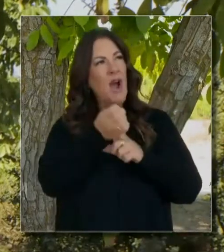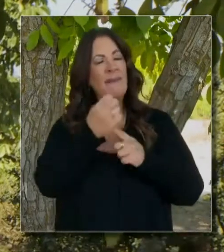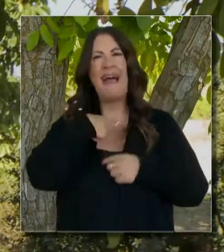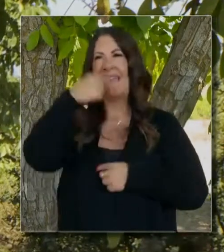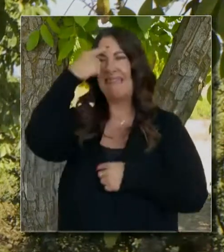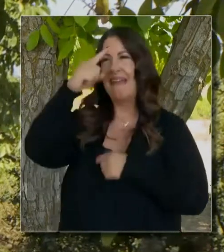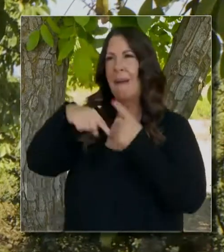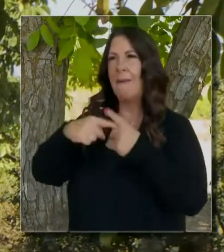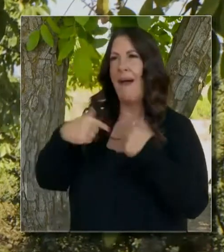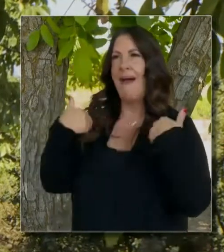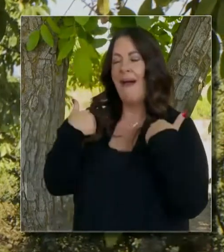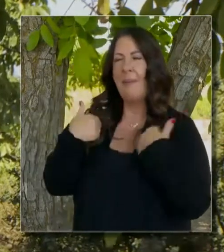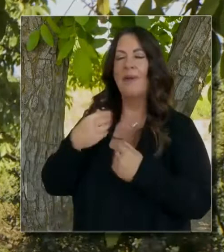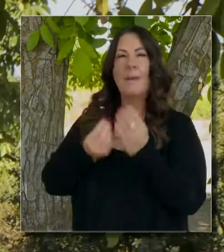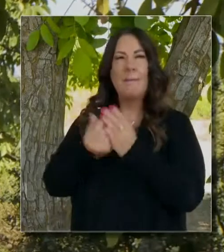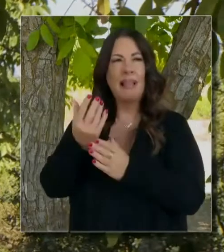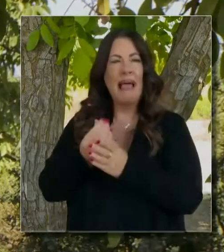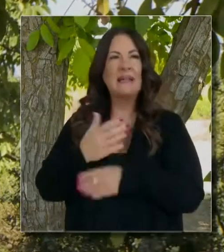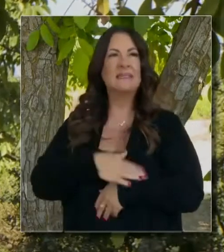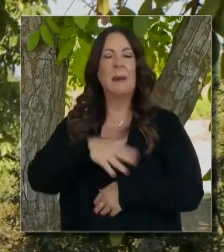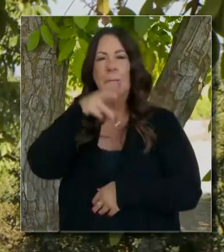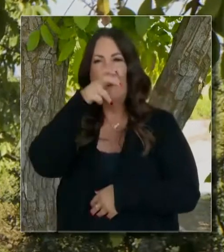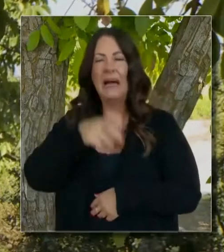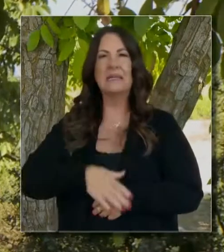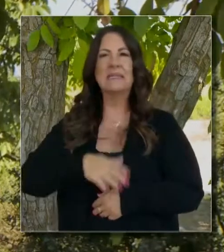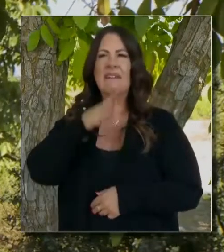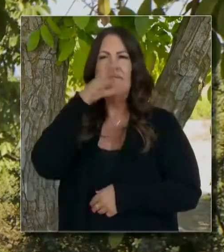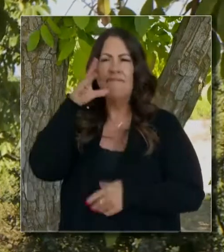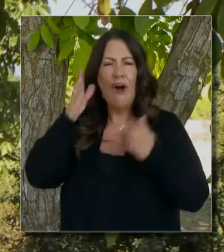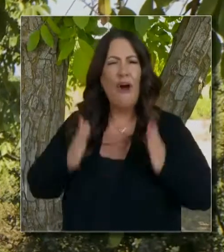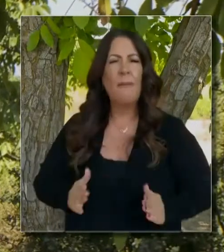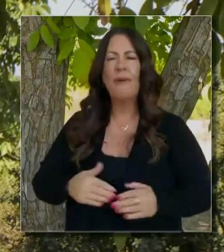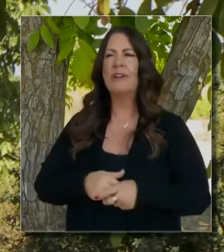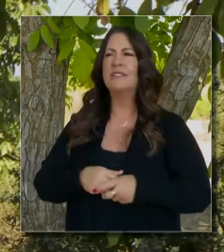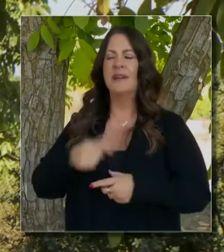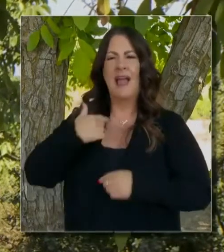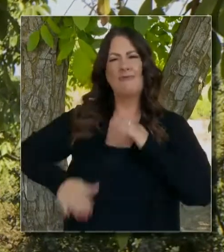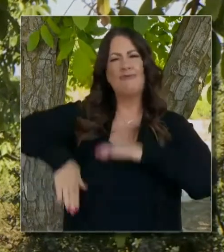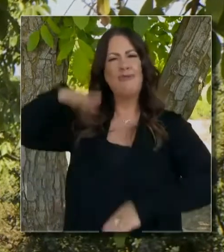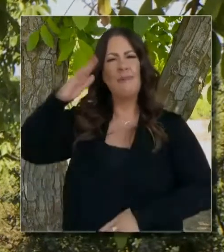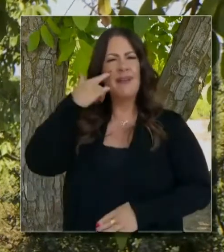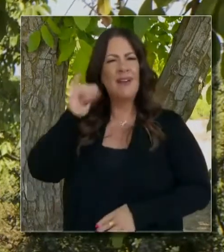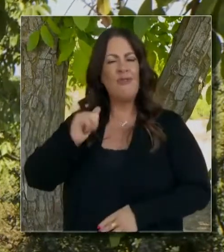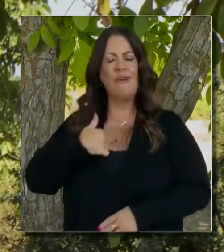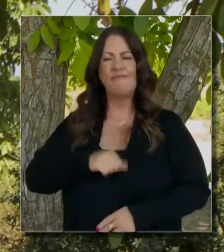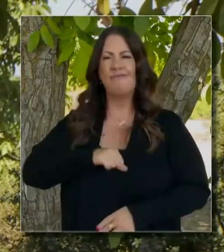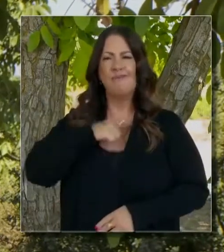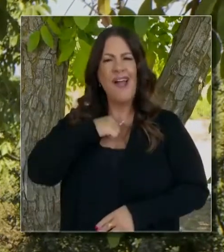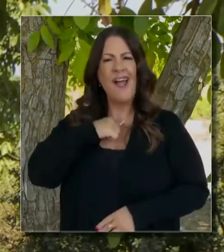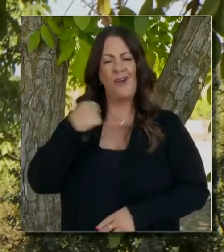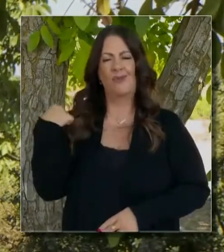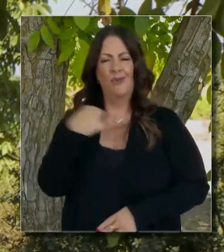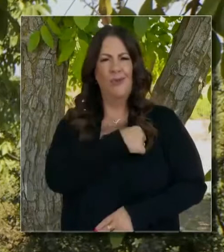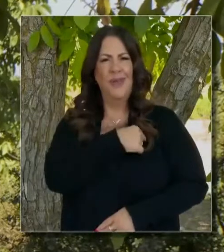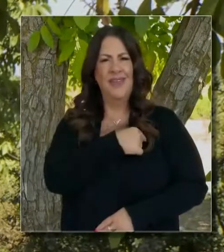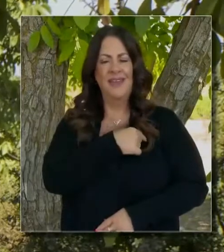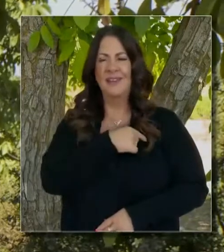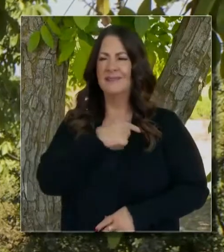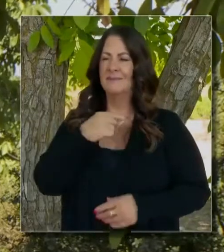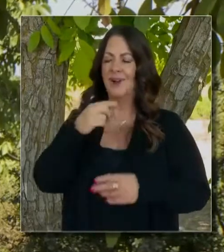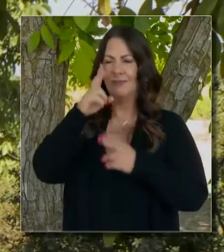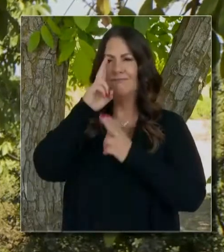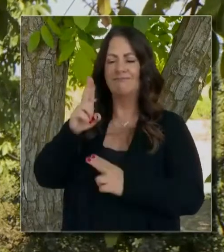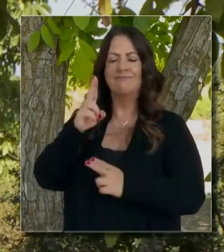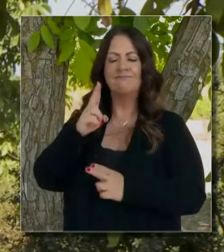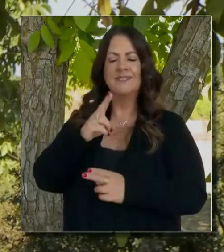about insects. I think about farming. And of course, growing up in this state, how proud are we of our farmers?